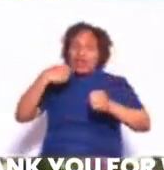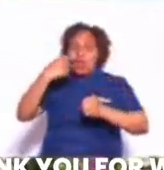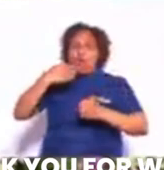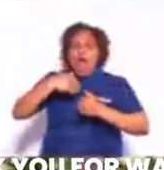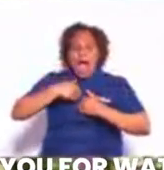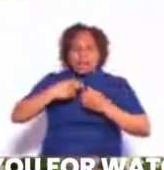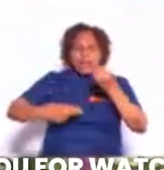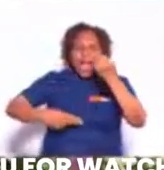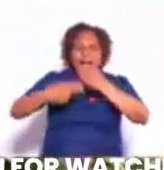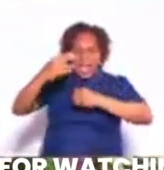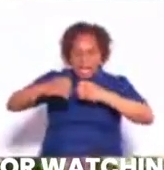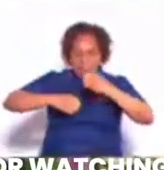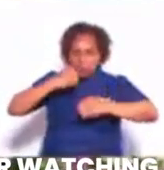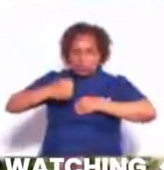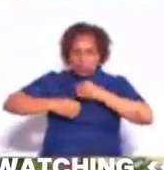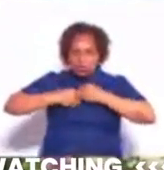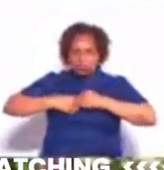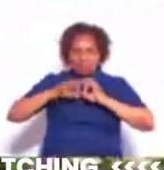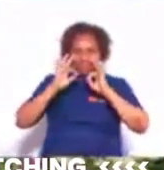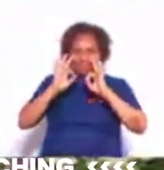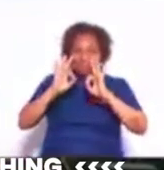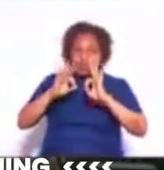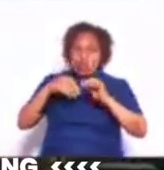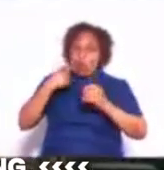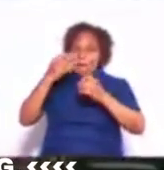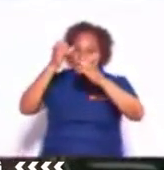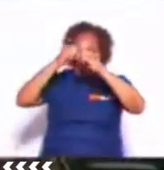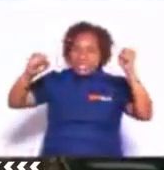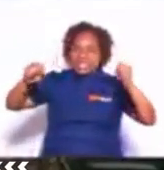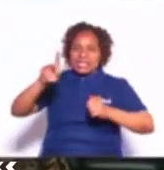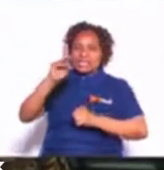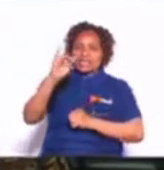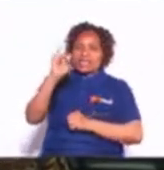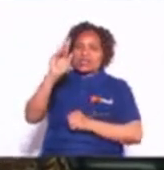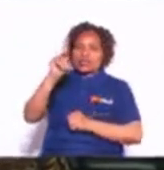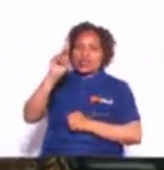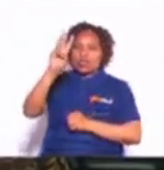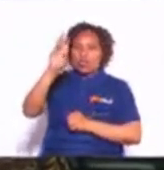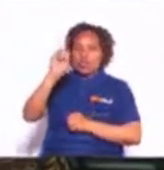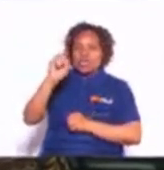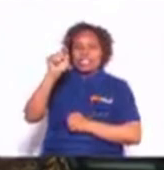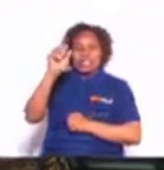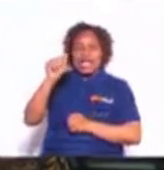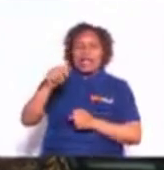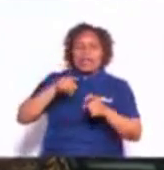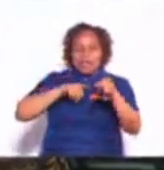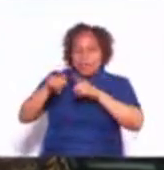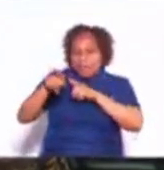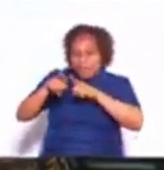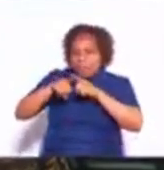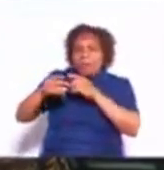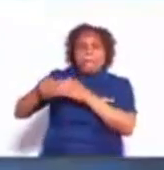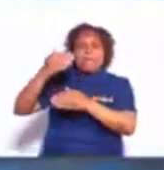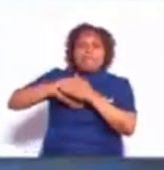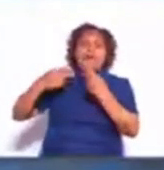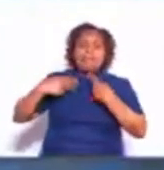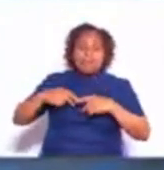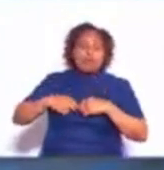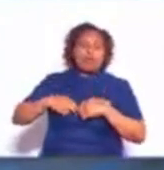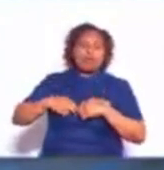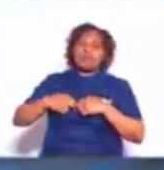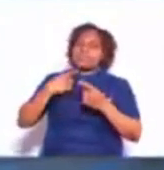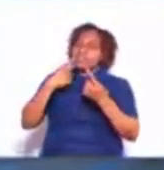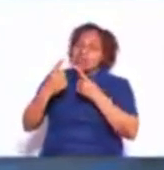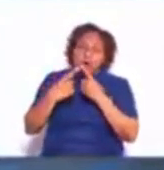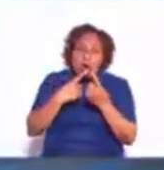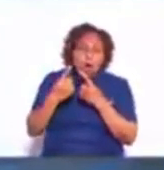emotional intelligence, is President Kikwete. You can insult him before people, say